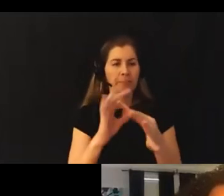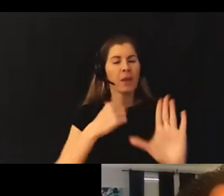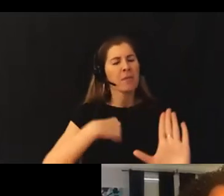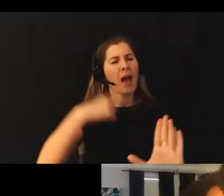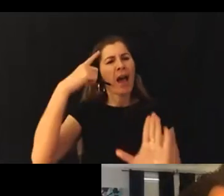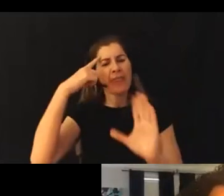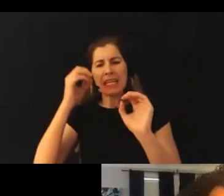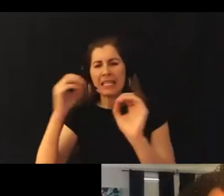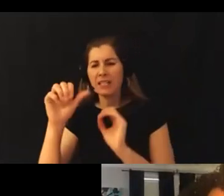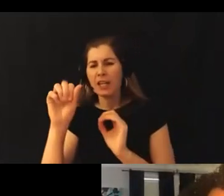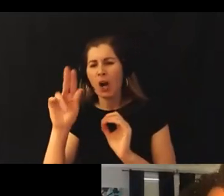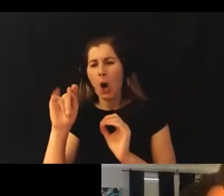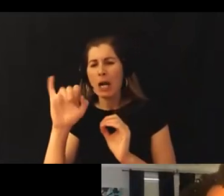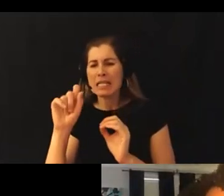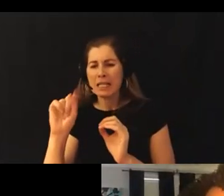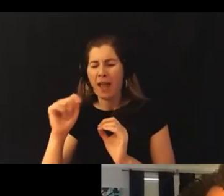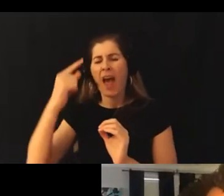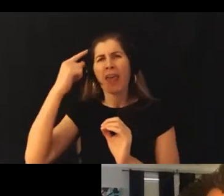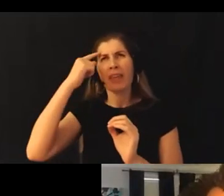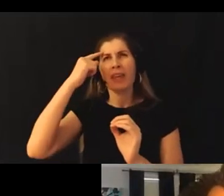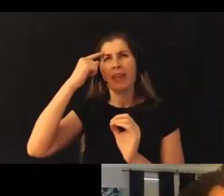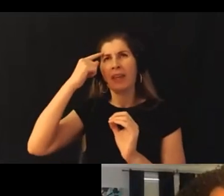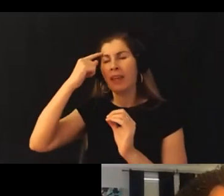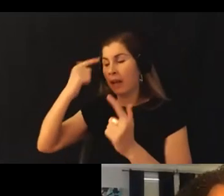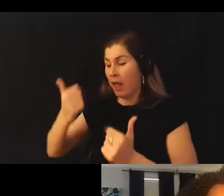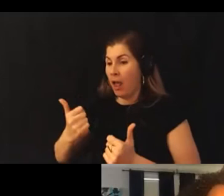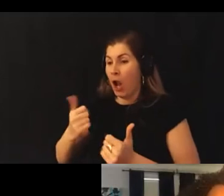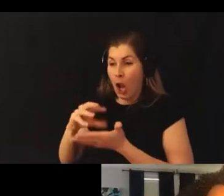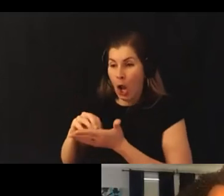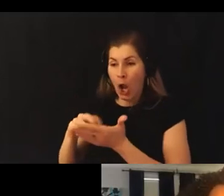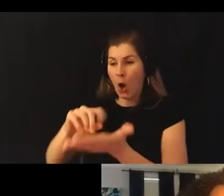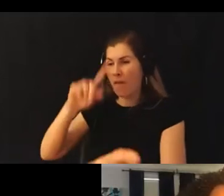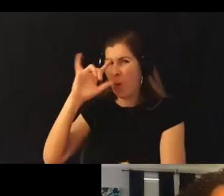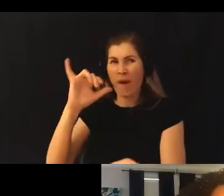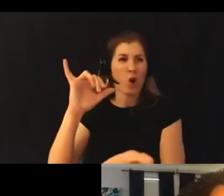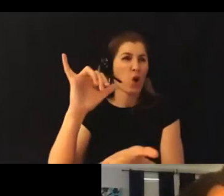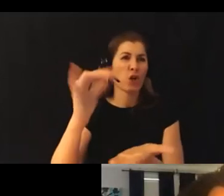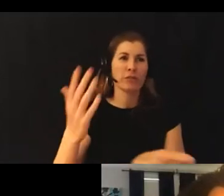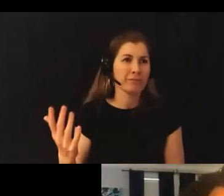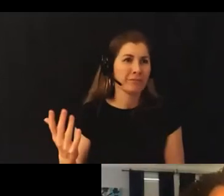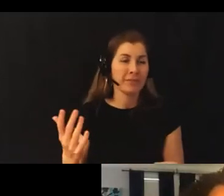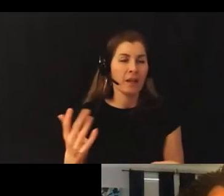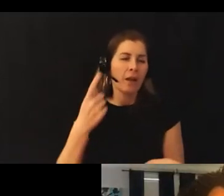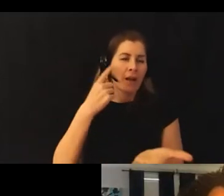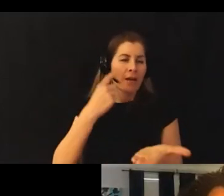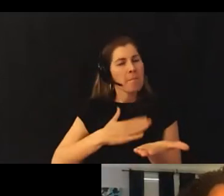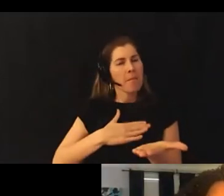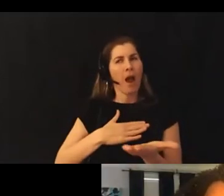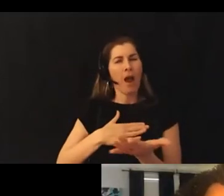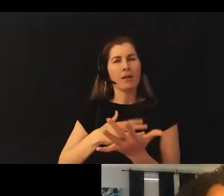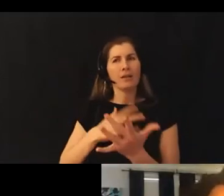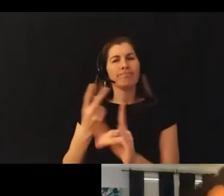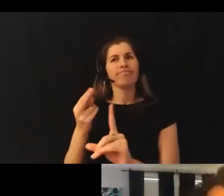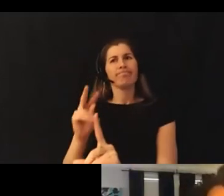I'm thinking about lifelong learning and how teaching artists can really help us, at least from my place, in thinking about